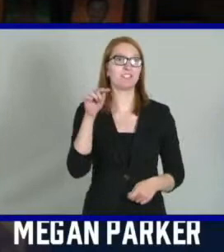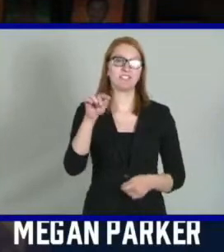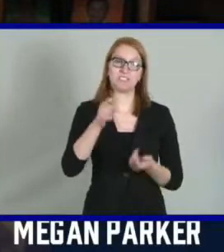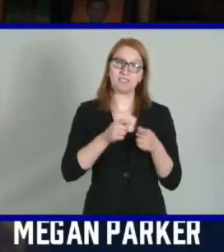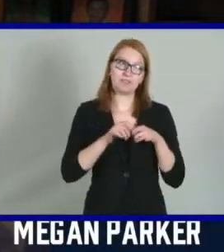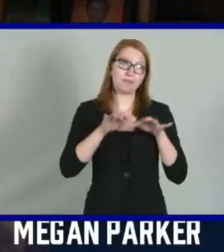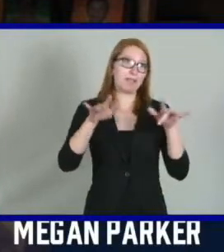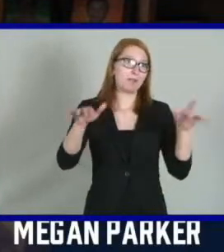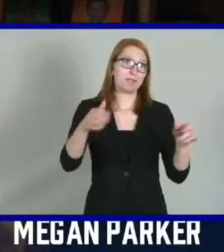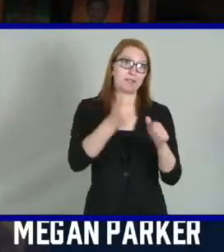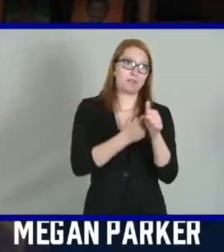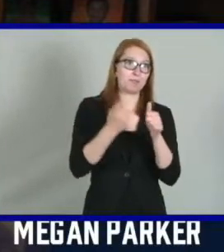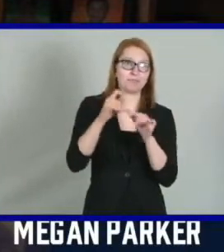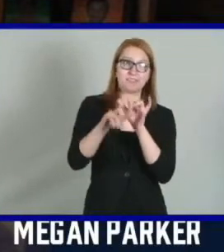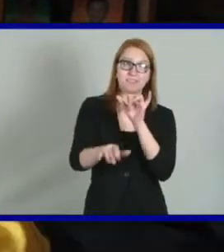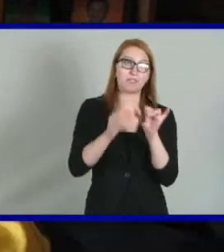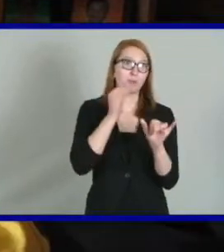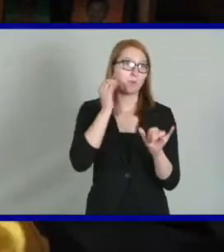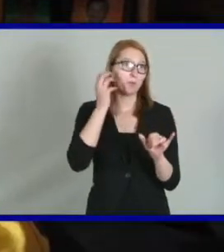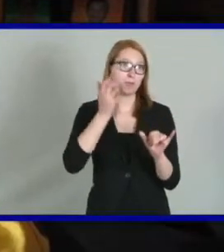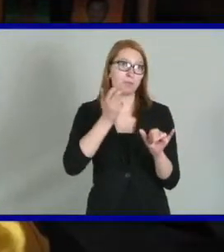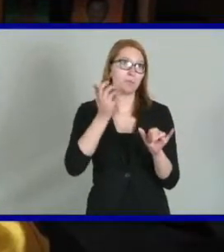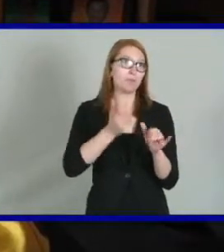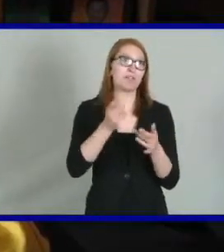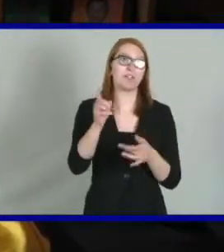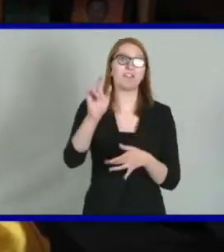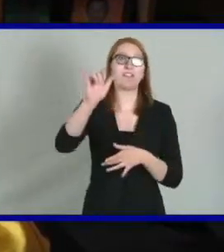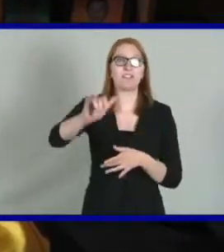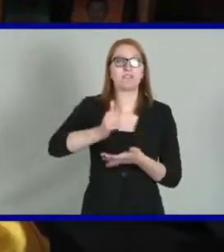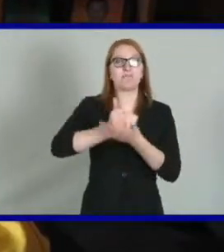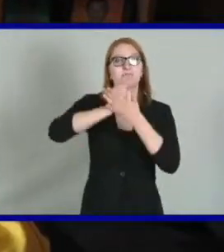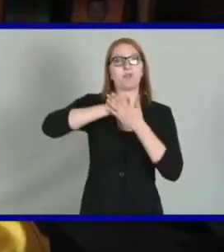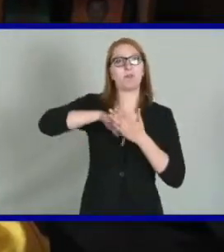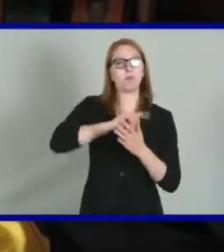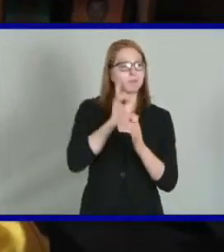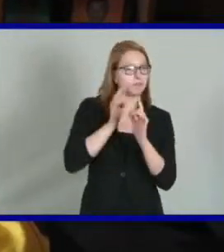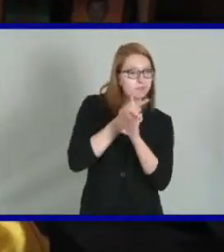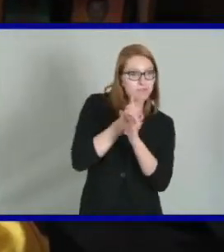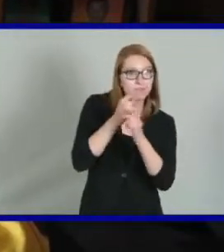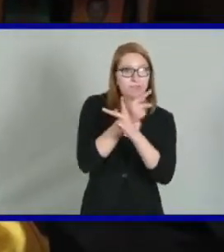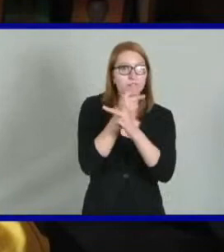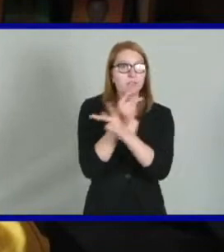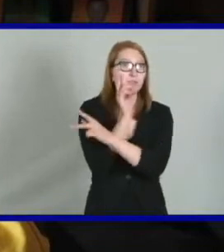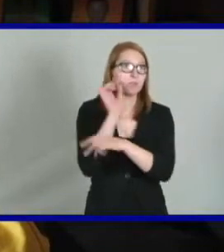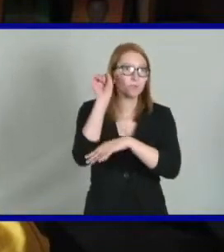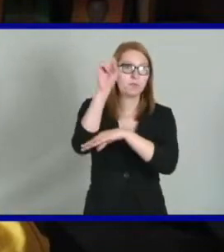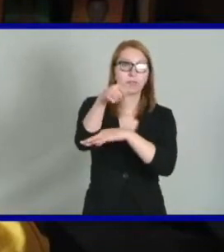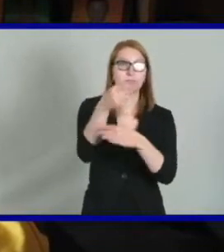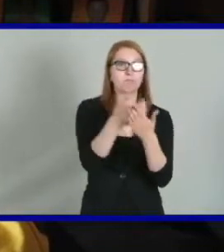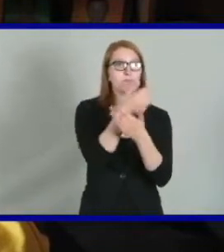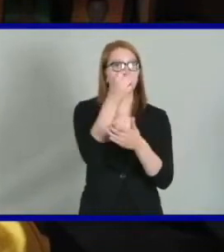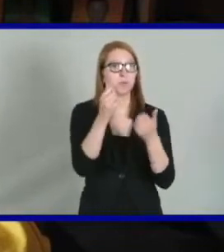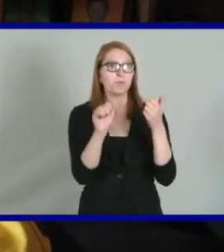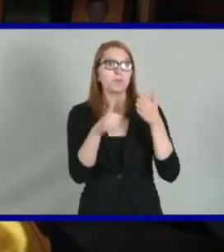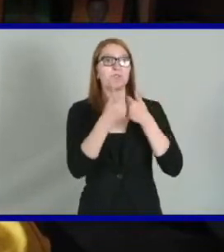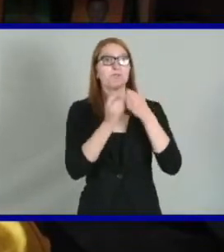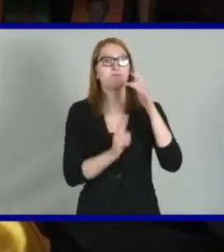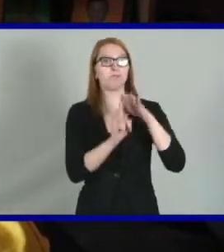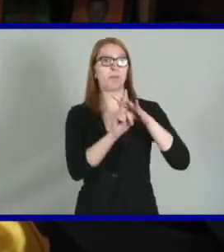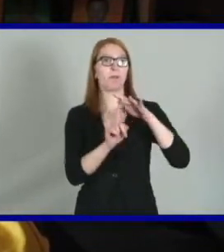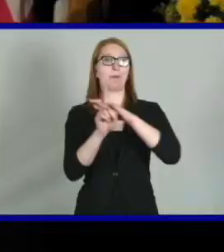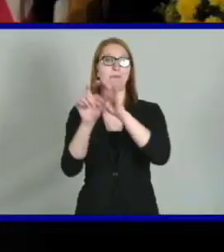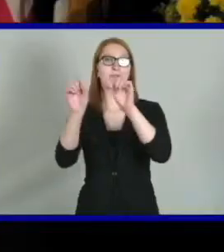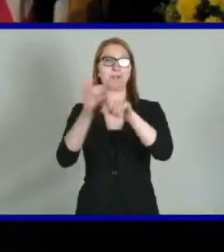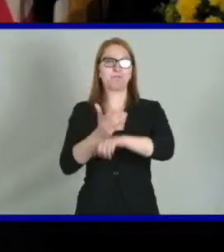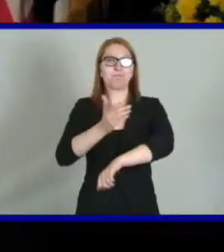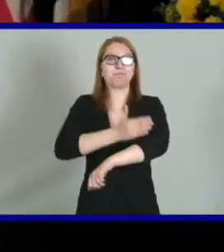and everybody staying at home helps us navigate new issues, solve new problems, and be able to work